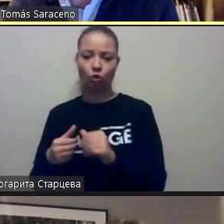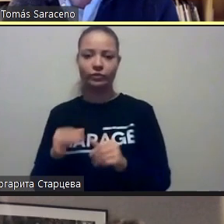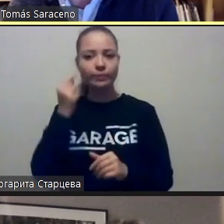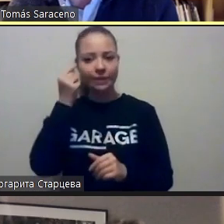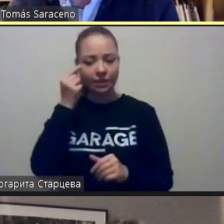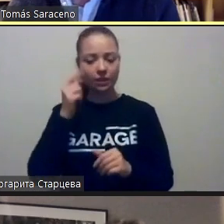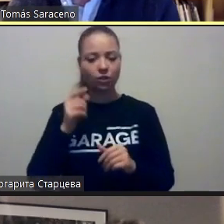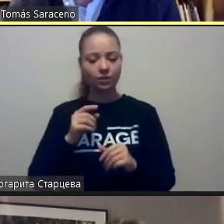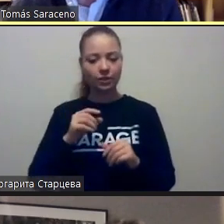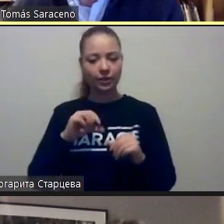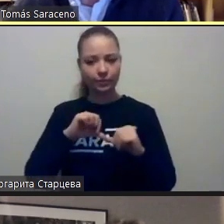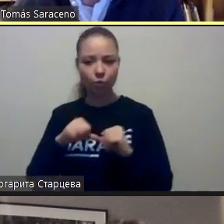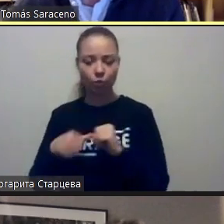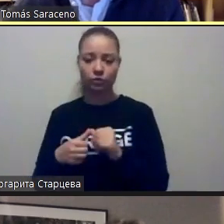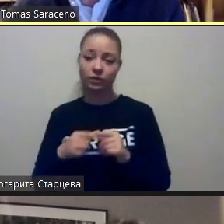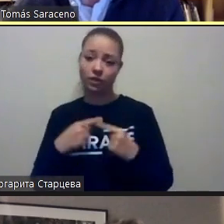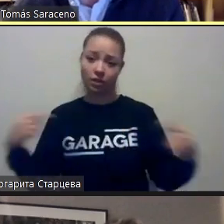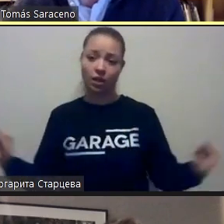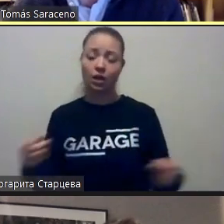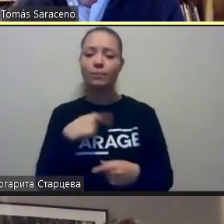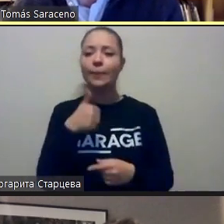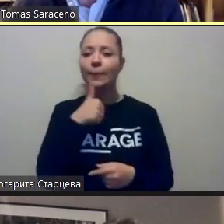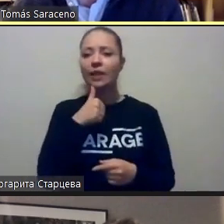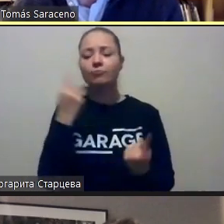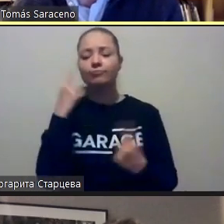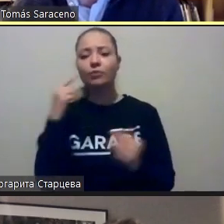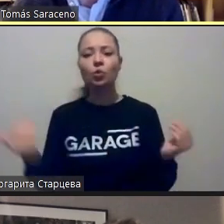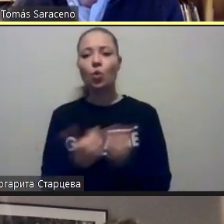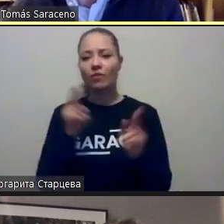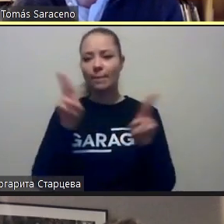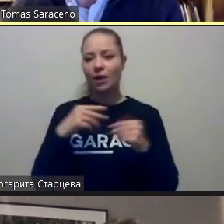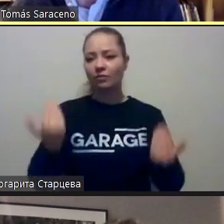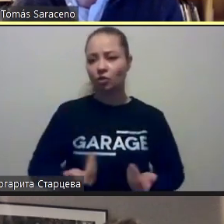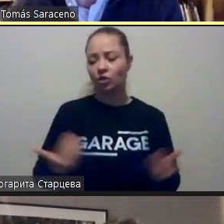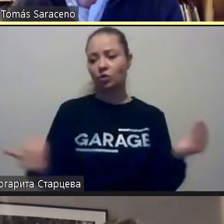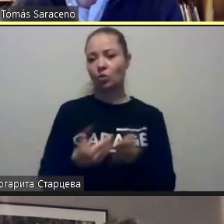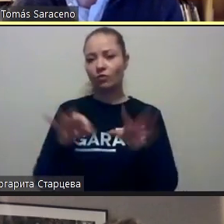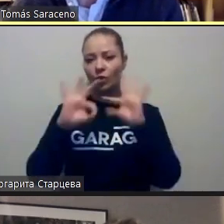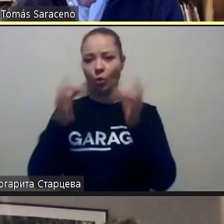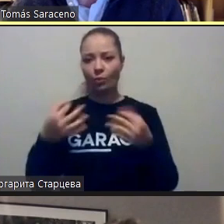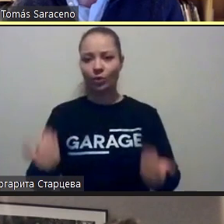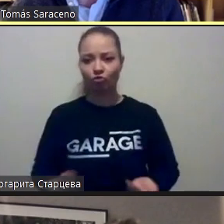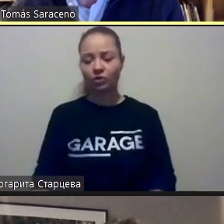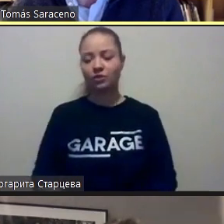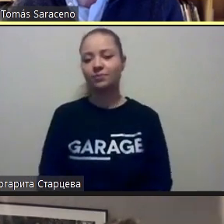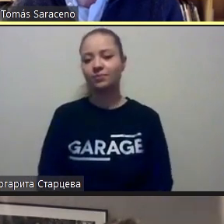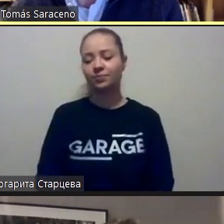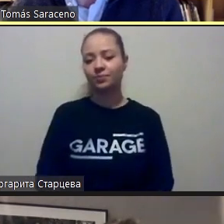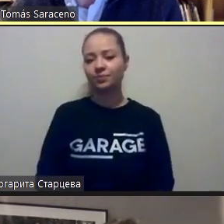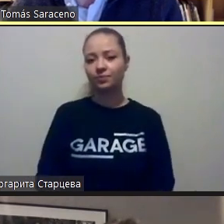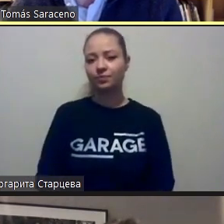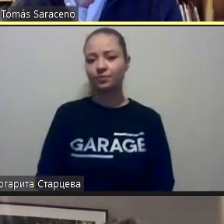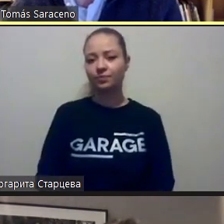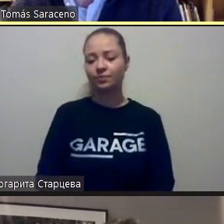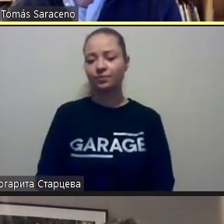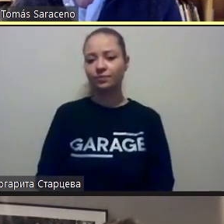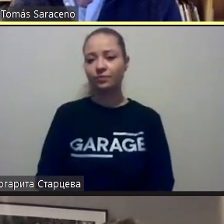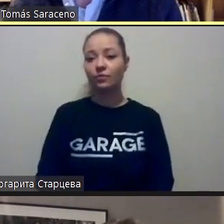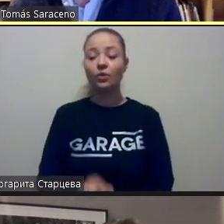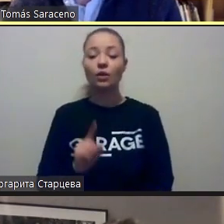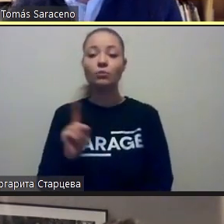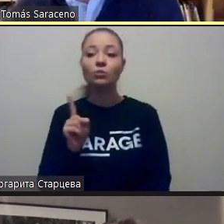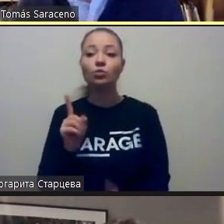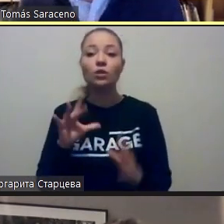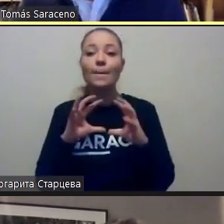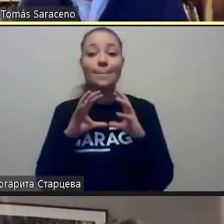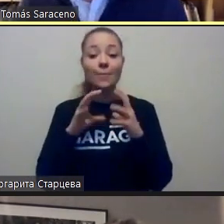or new ways of living for a planet that seems really asking of changing our behaviors, or